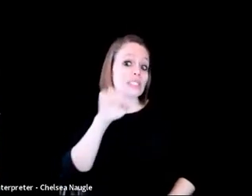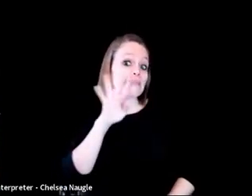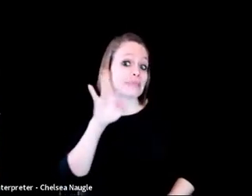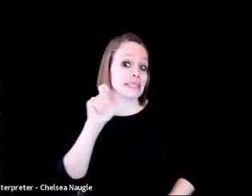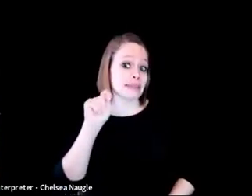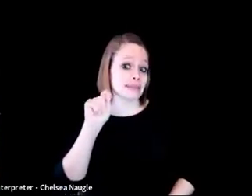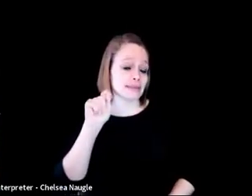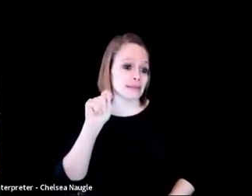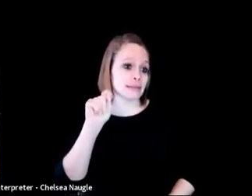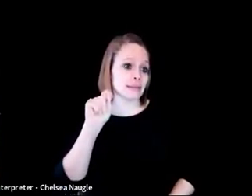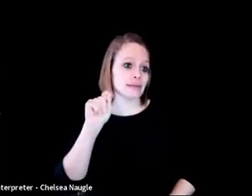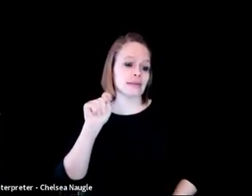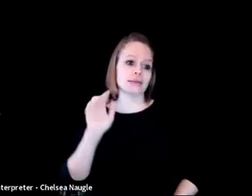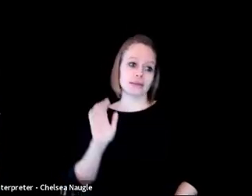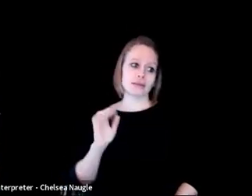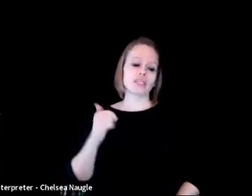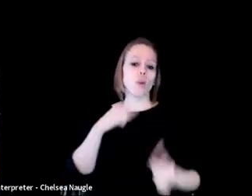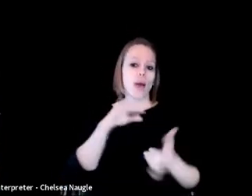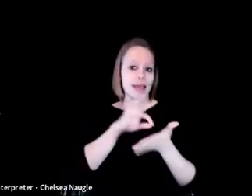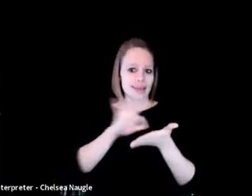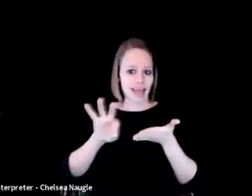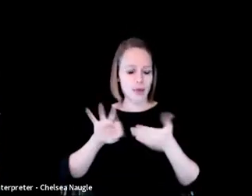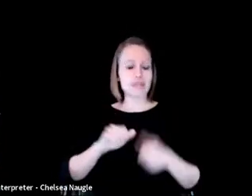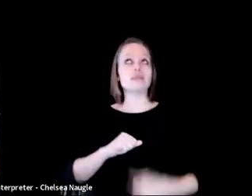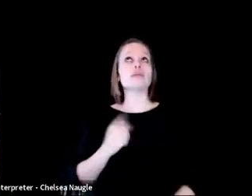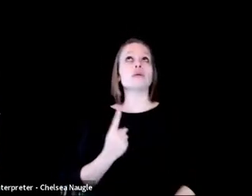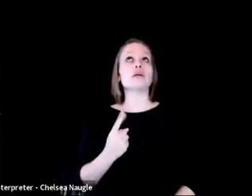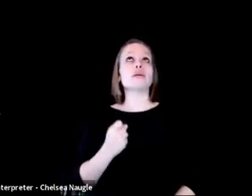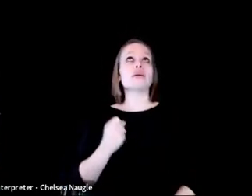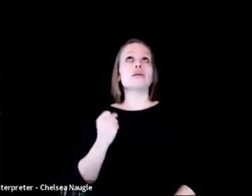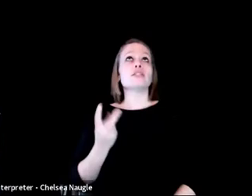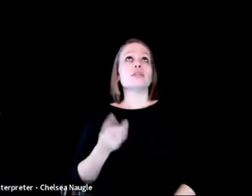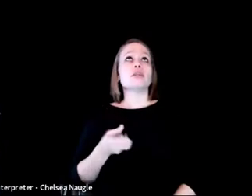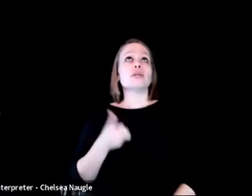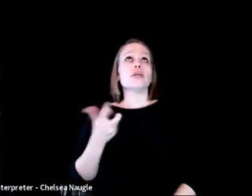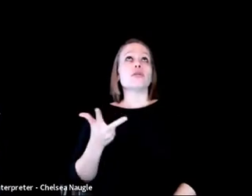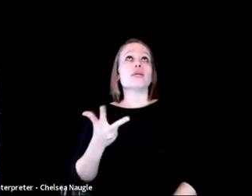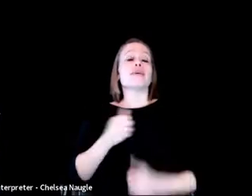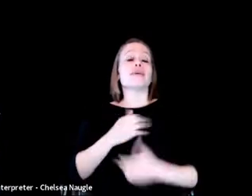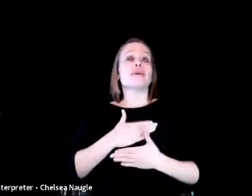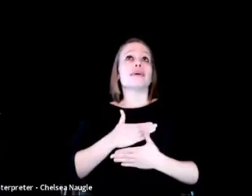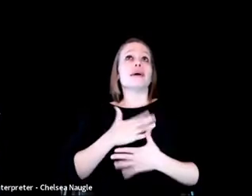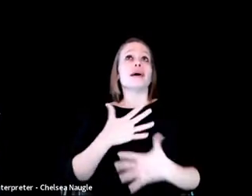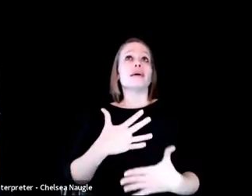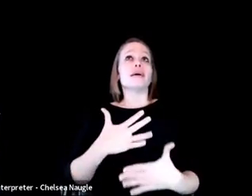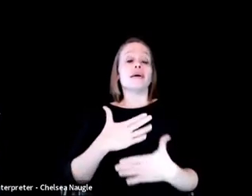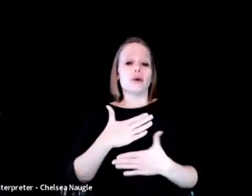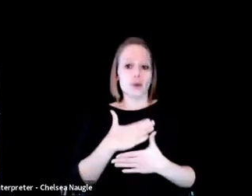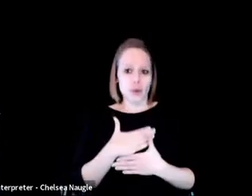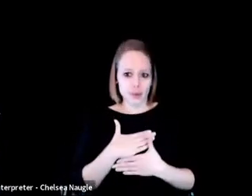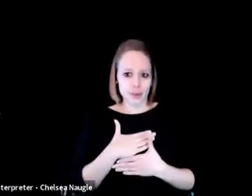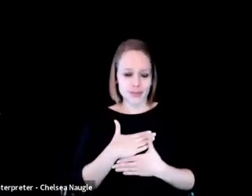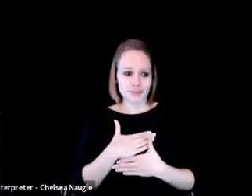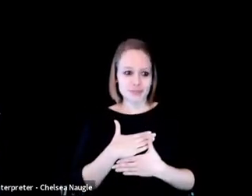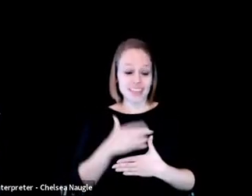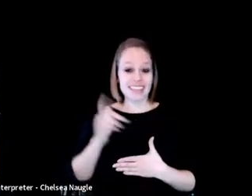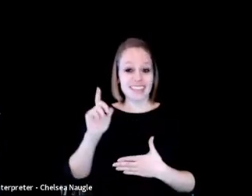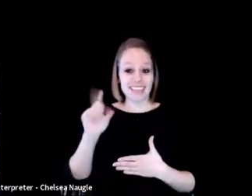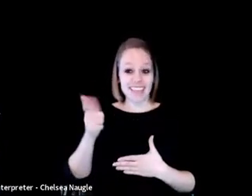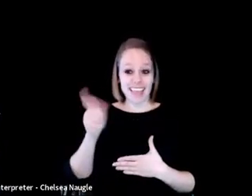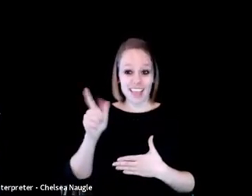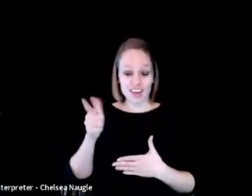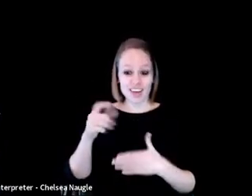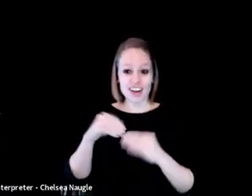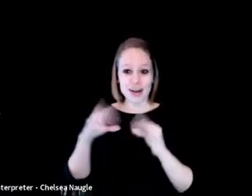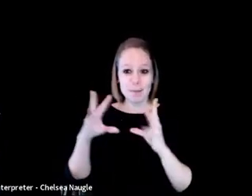So I counted to three, took a deep breath. And then later on in our debriefing meeting,